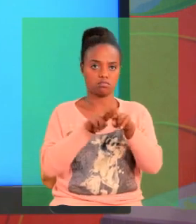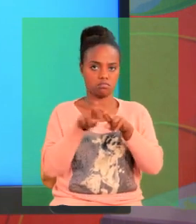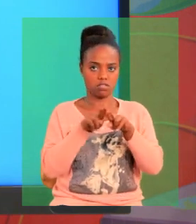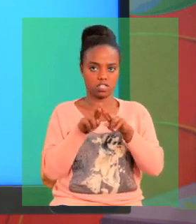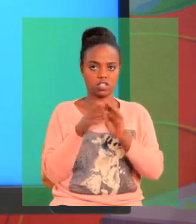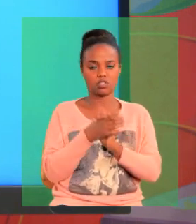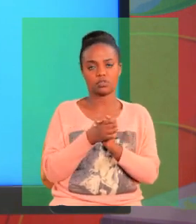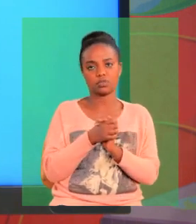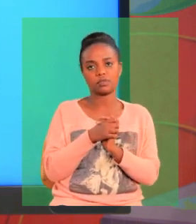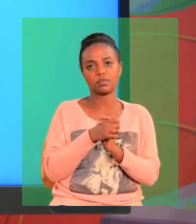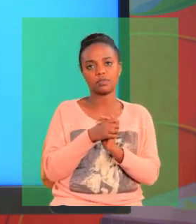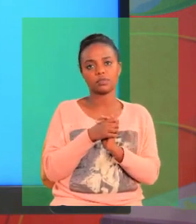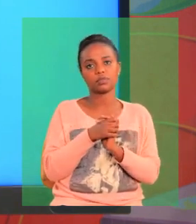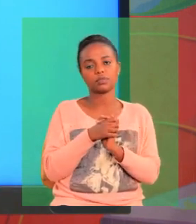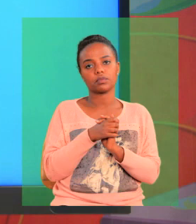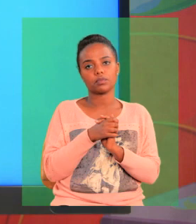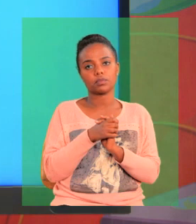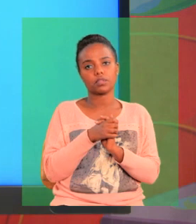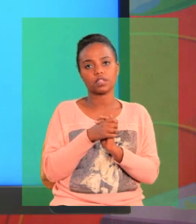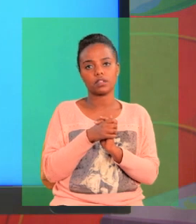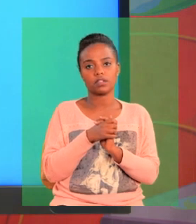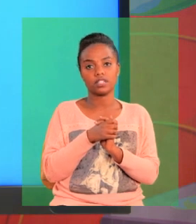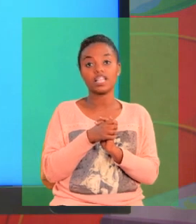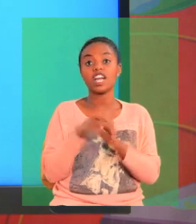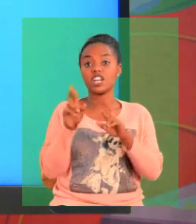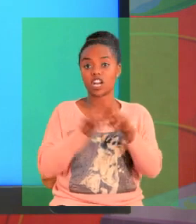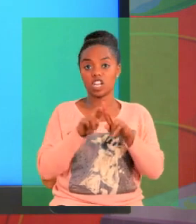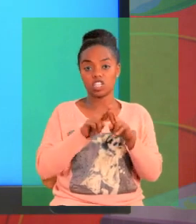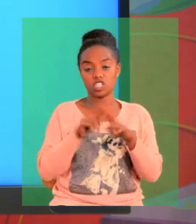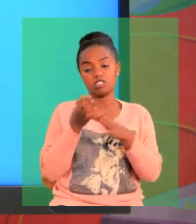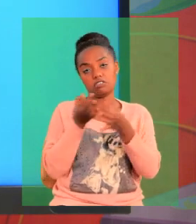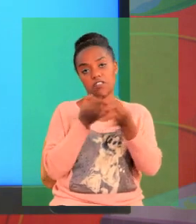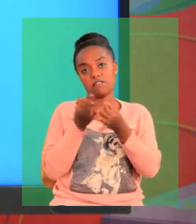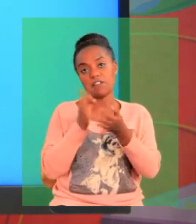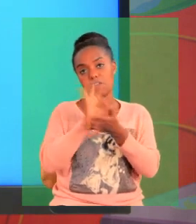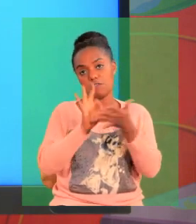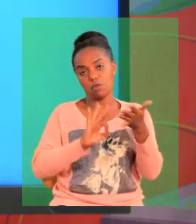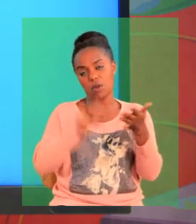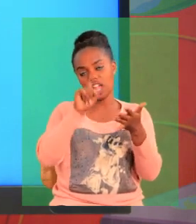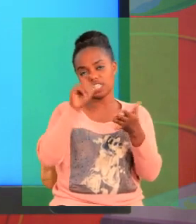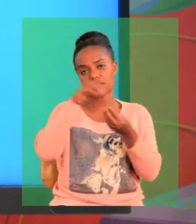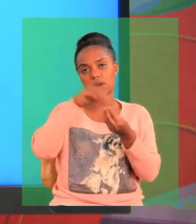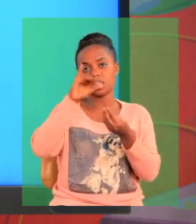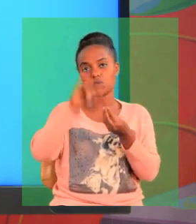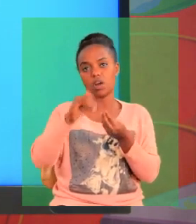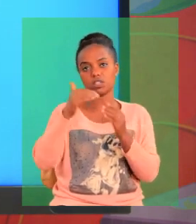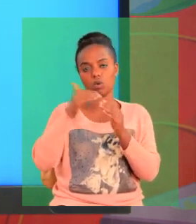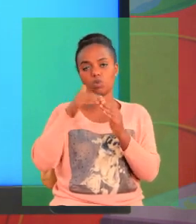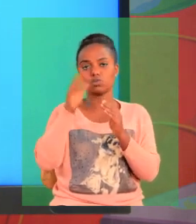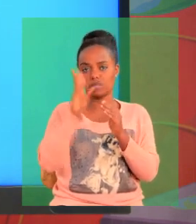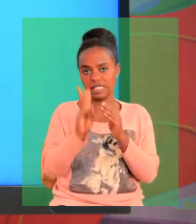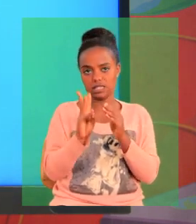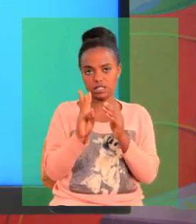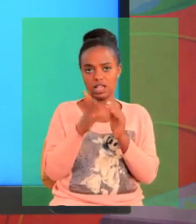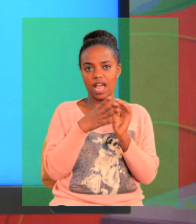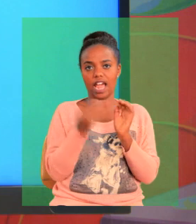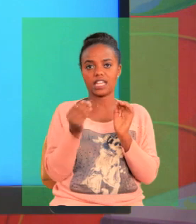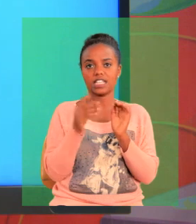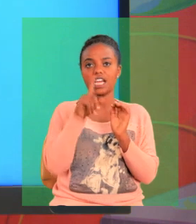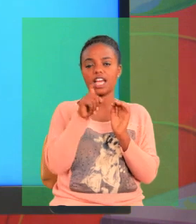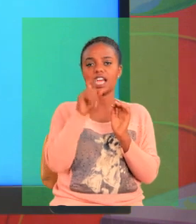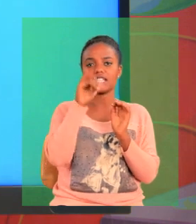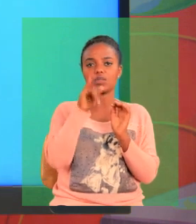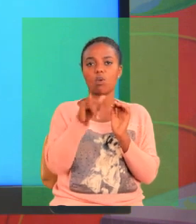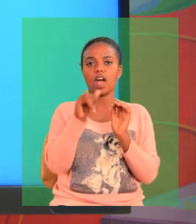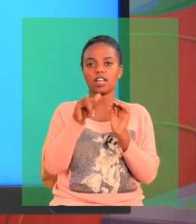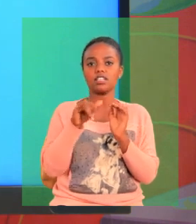R is the relation is just defined by this formula x plus y is equal to 6 and x and y